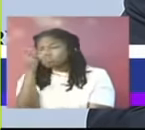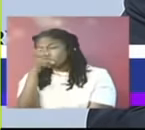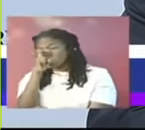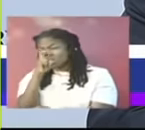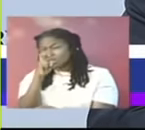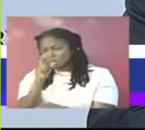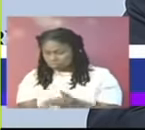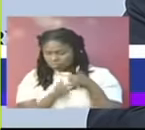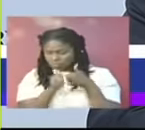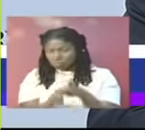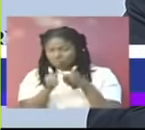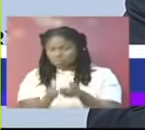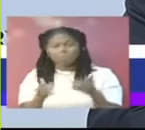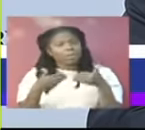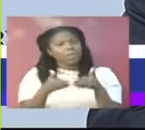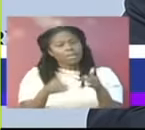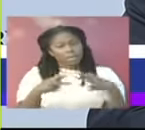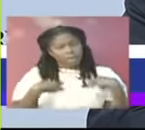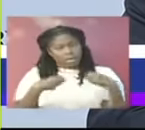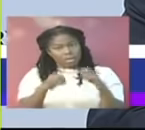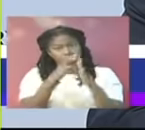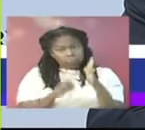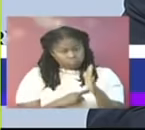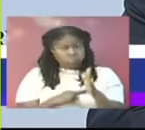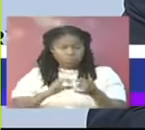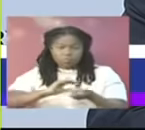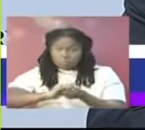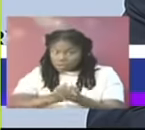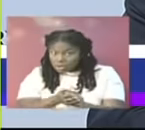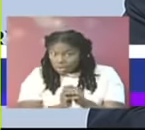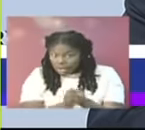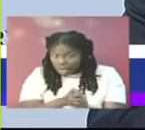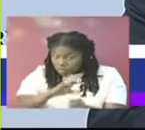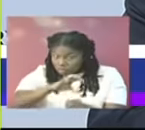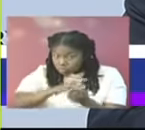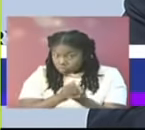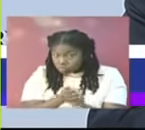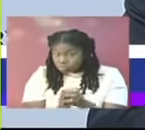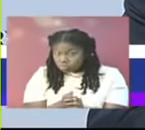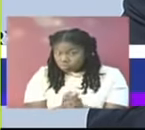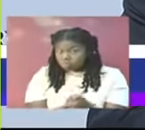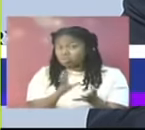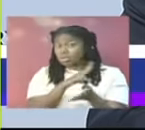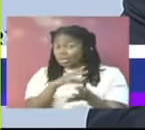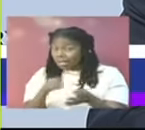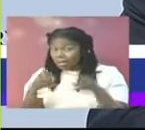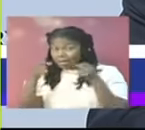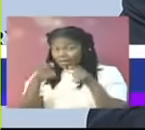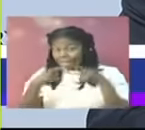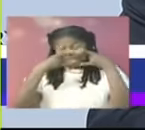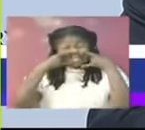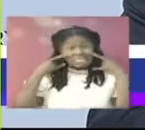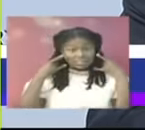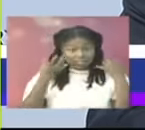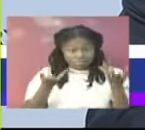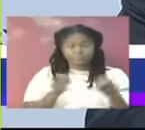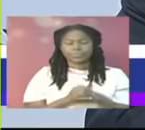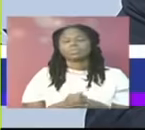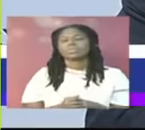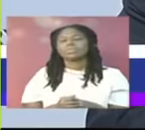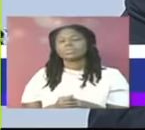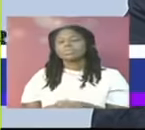to avoid a steep or rapid increase as we move forward. I'm going to turn back over to Mr. Alexander. Thank you very much, Dr.